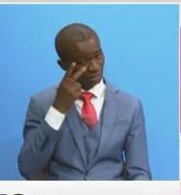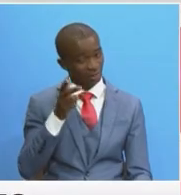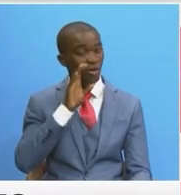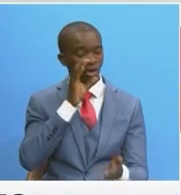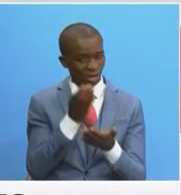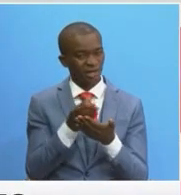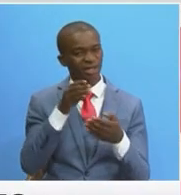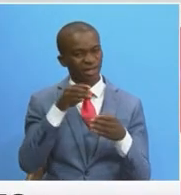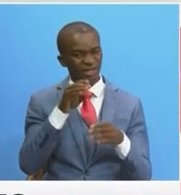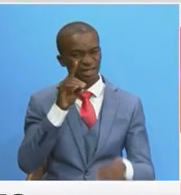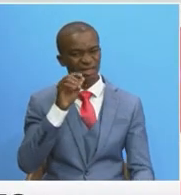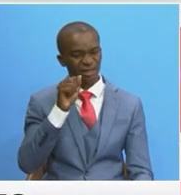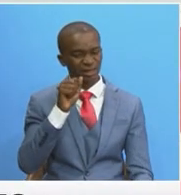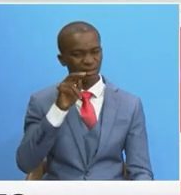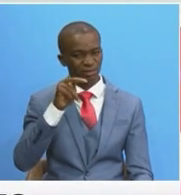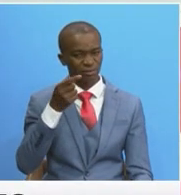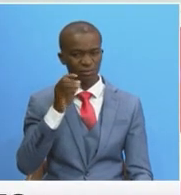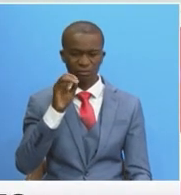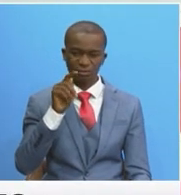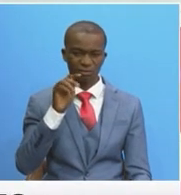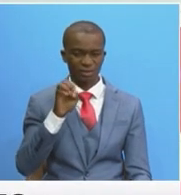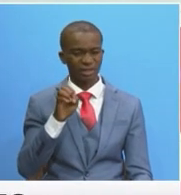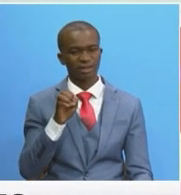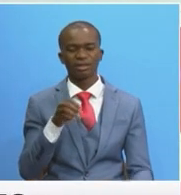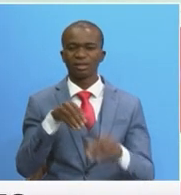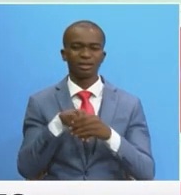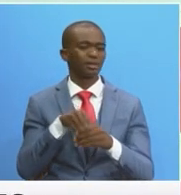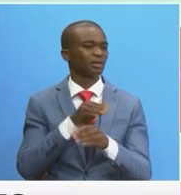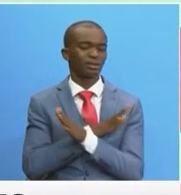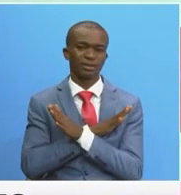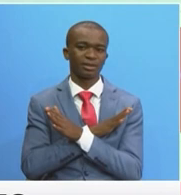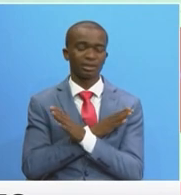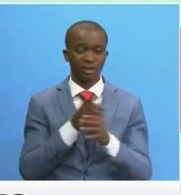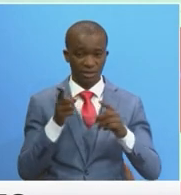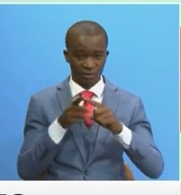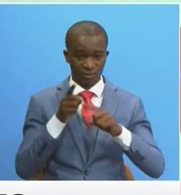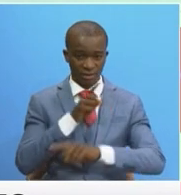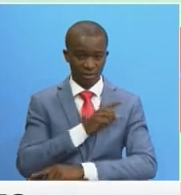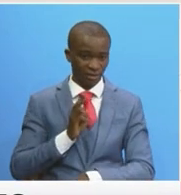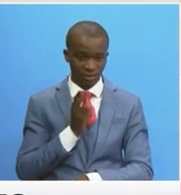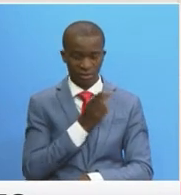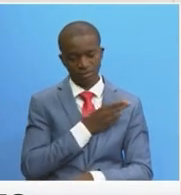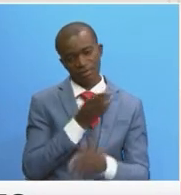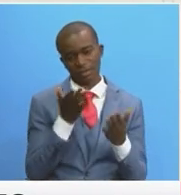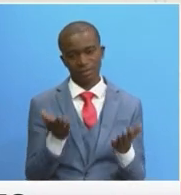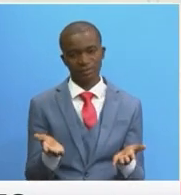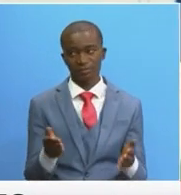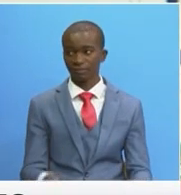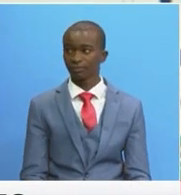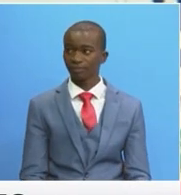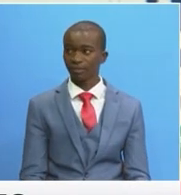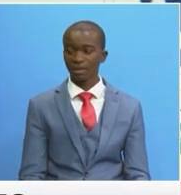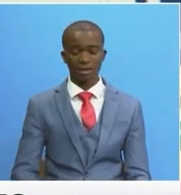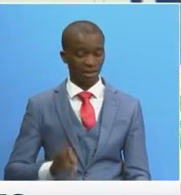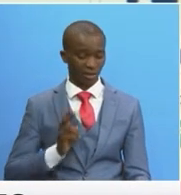But more than numbers, our purpose is clear. We are here to build not just structures, but futures of this country. We must continue to collaborate